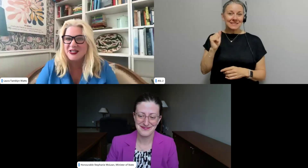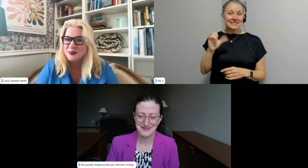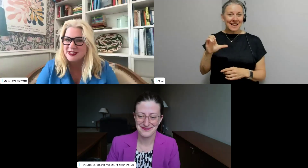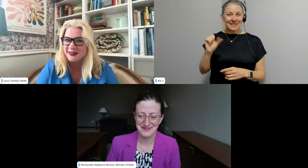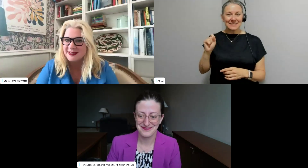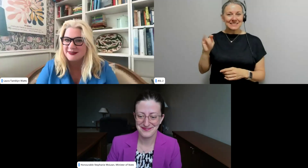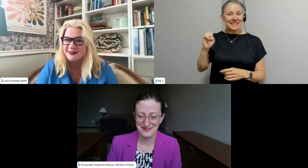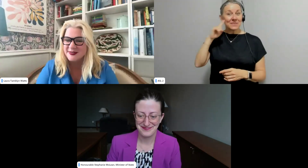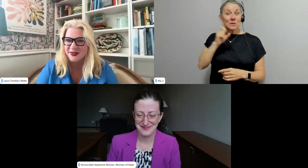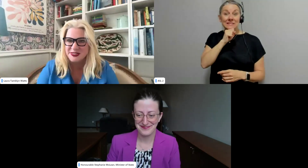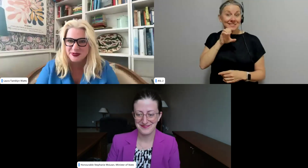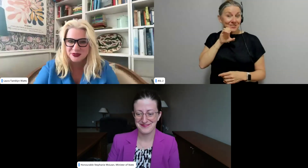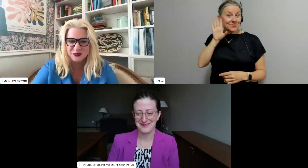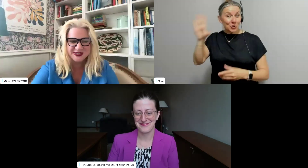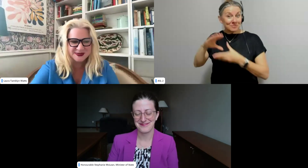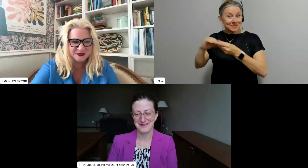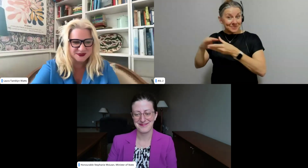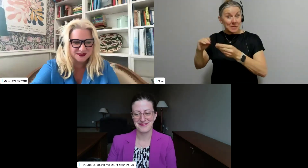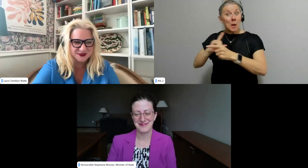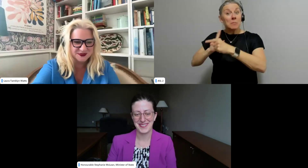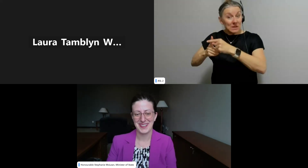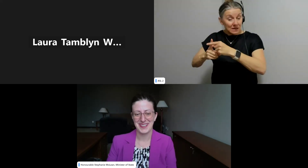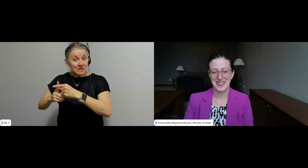today and to present some very special awards.